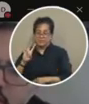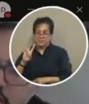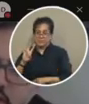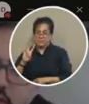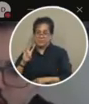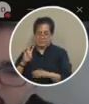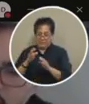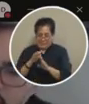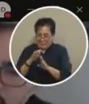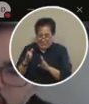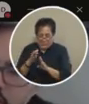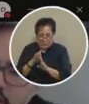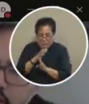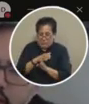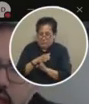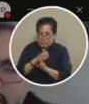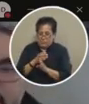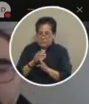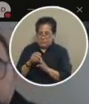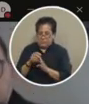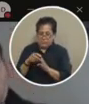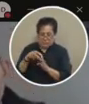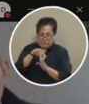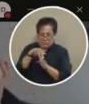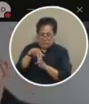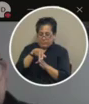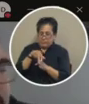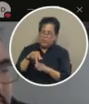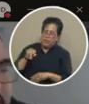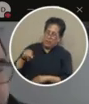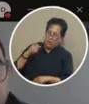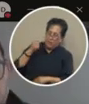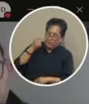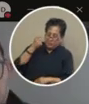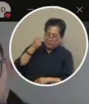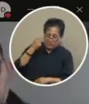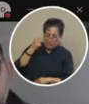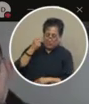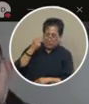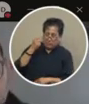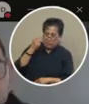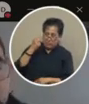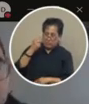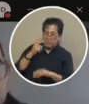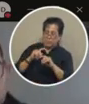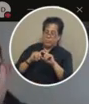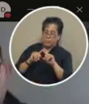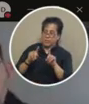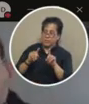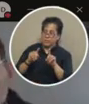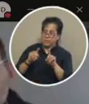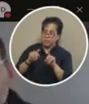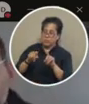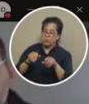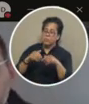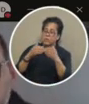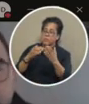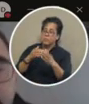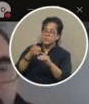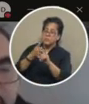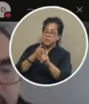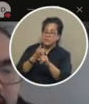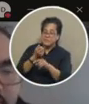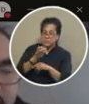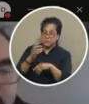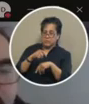they're right next door to each other. Yeah, I understand that, Representative Rivera, but I know that you have brought up yourself a